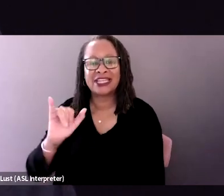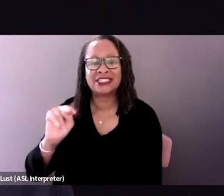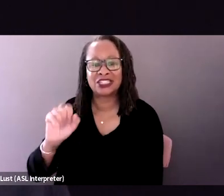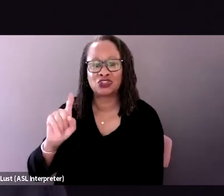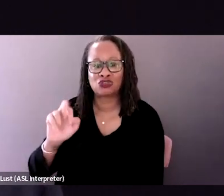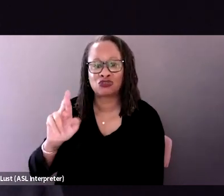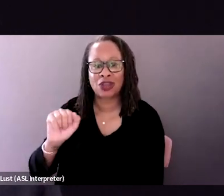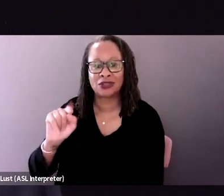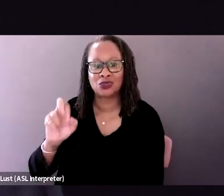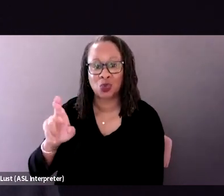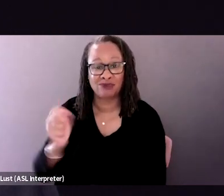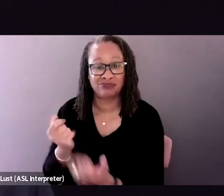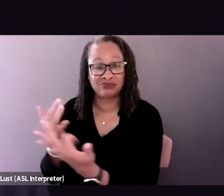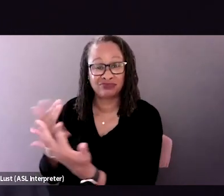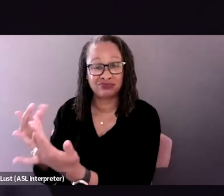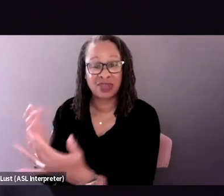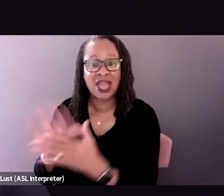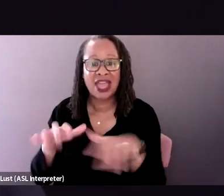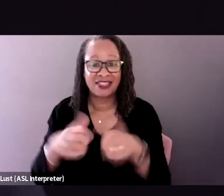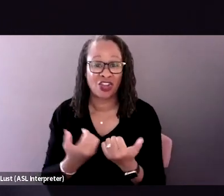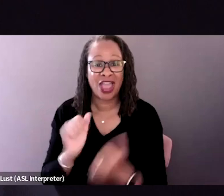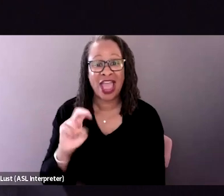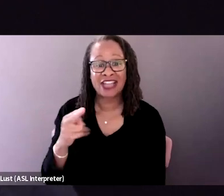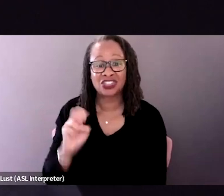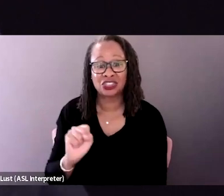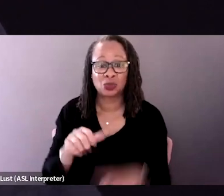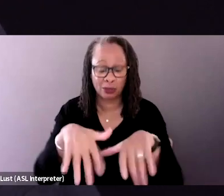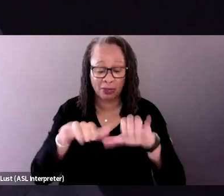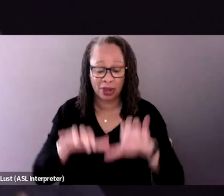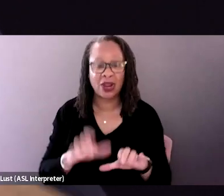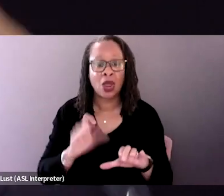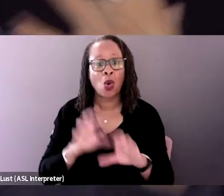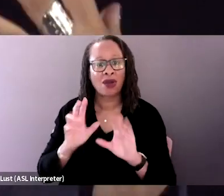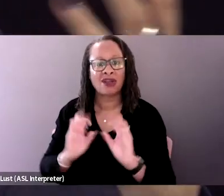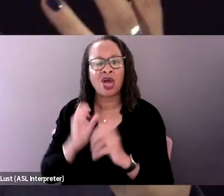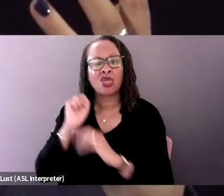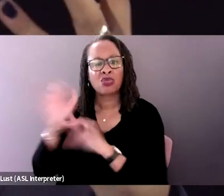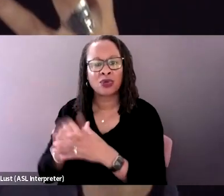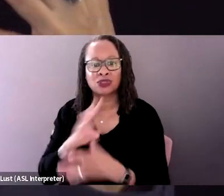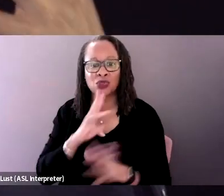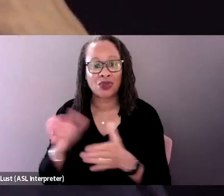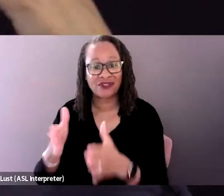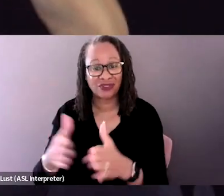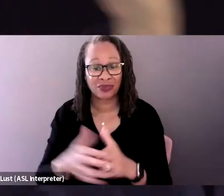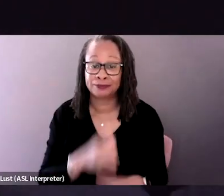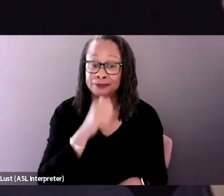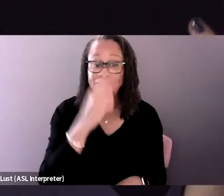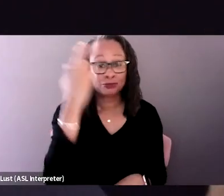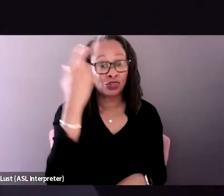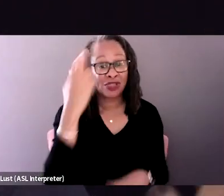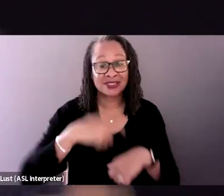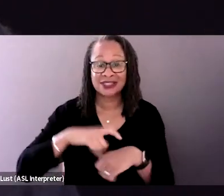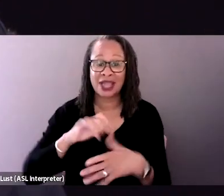buried in the ground or dumped into the river. And so we didn't realize at the time, of course, that